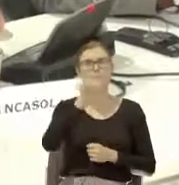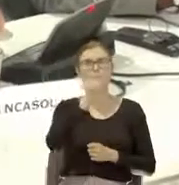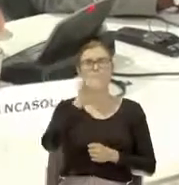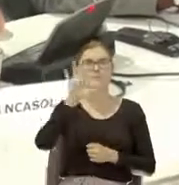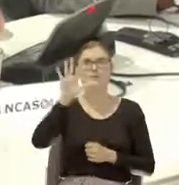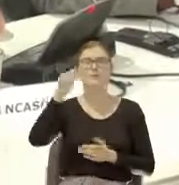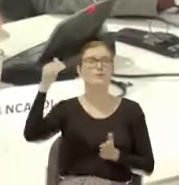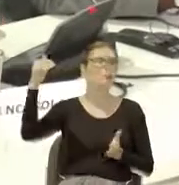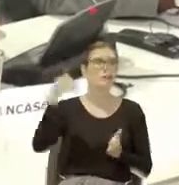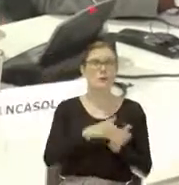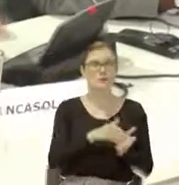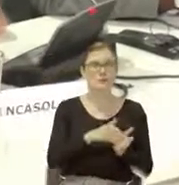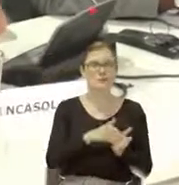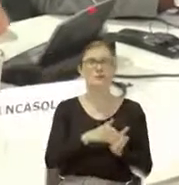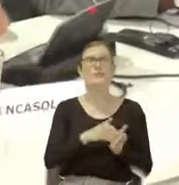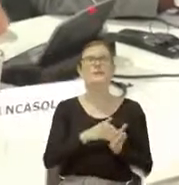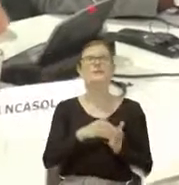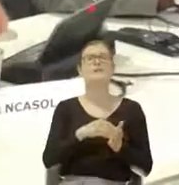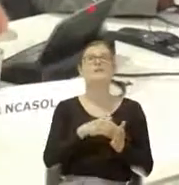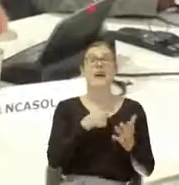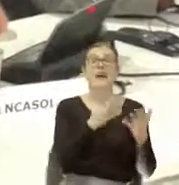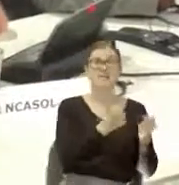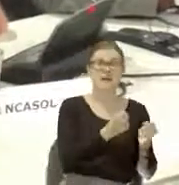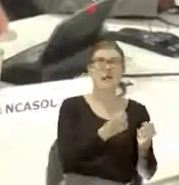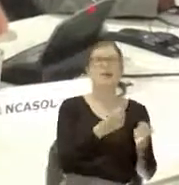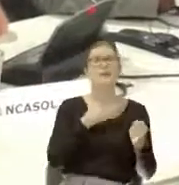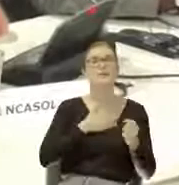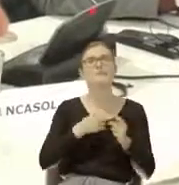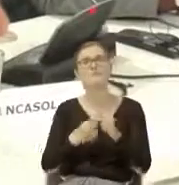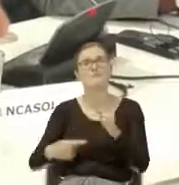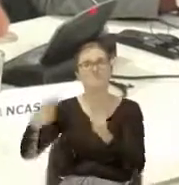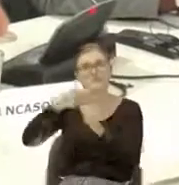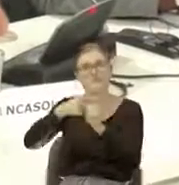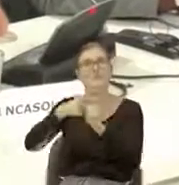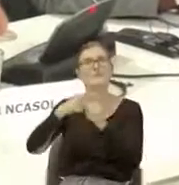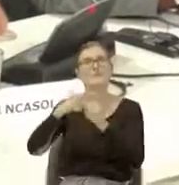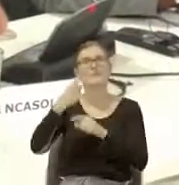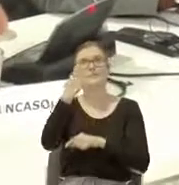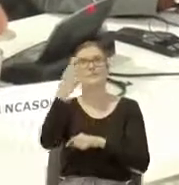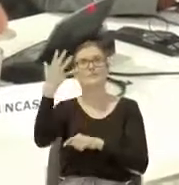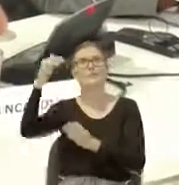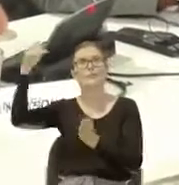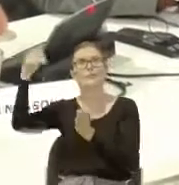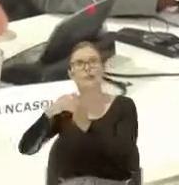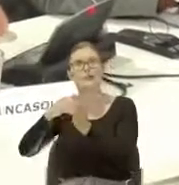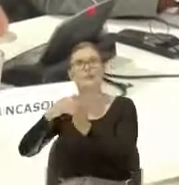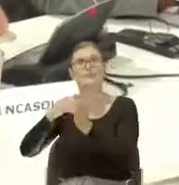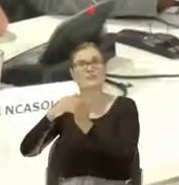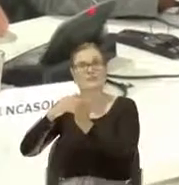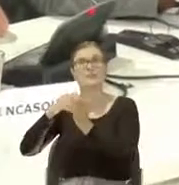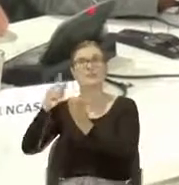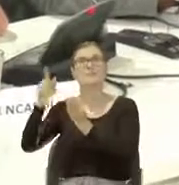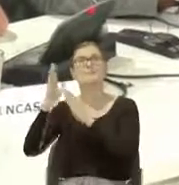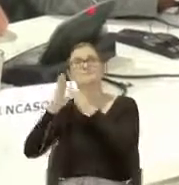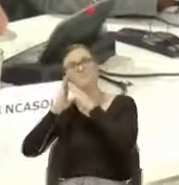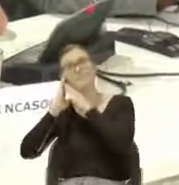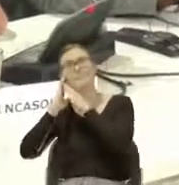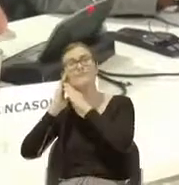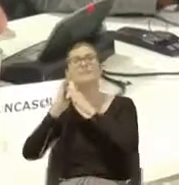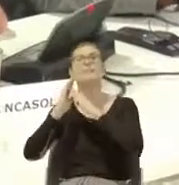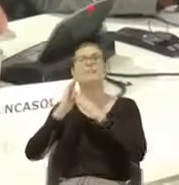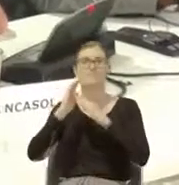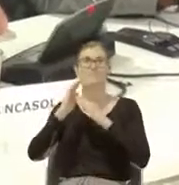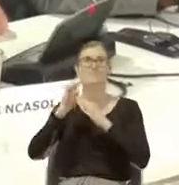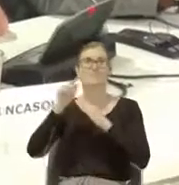a balance and to solve the emergency of housing in our country. However,